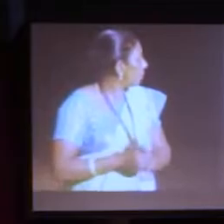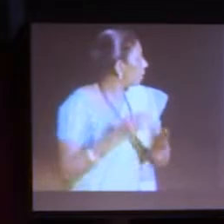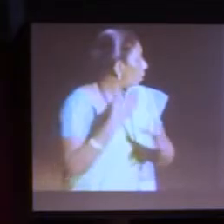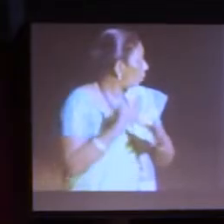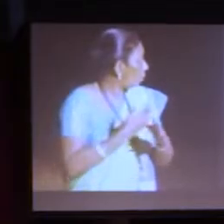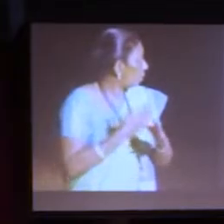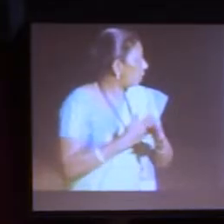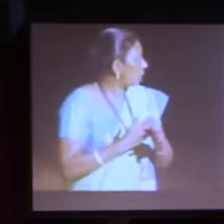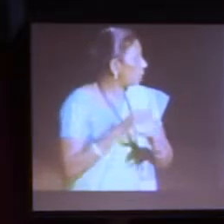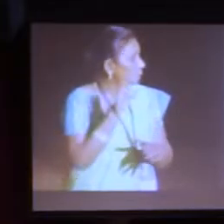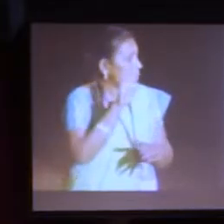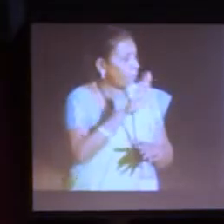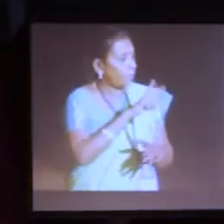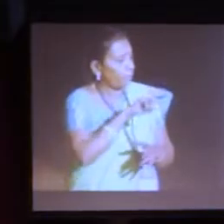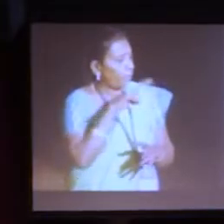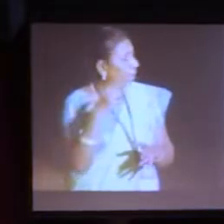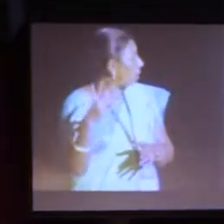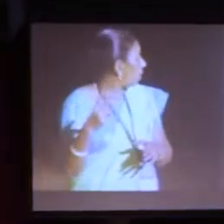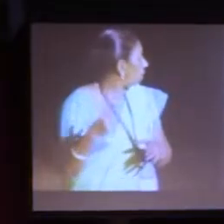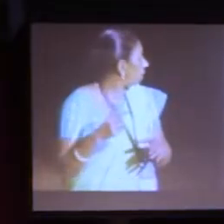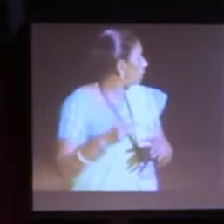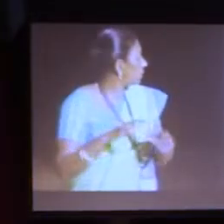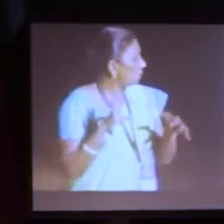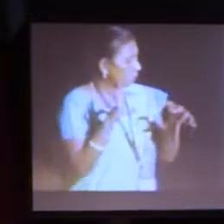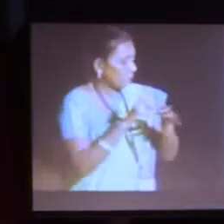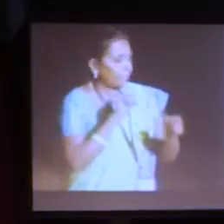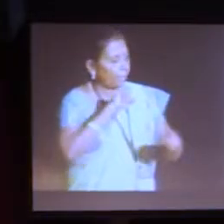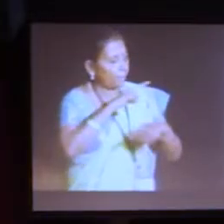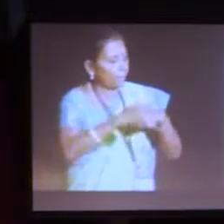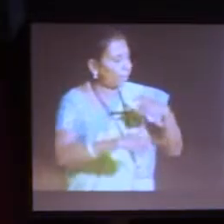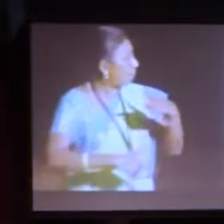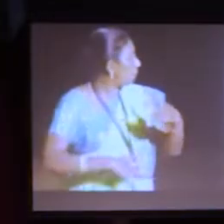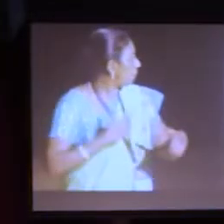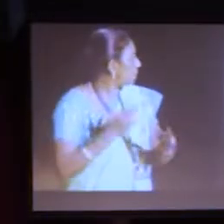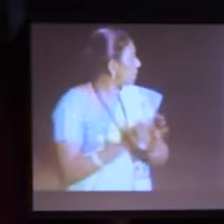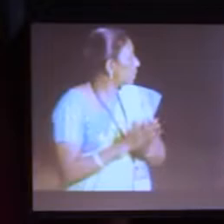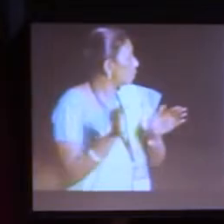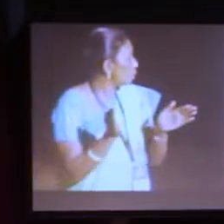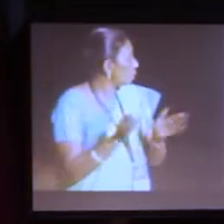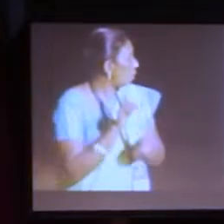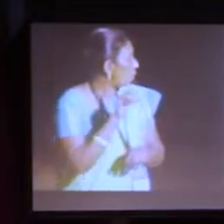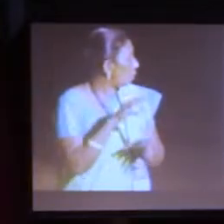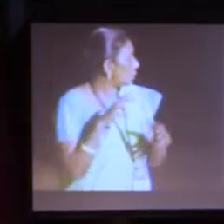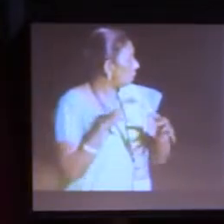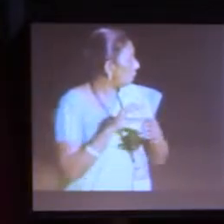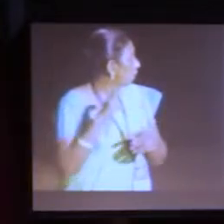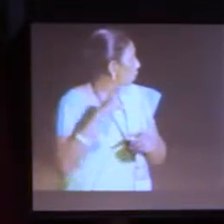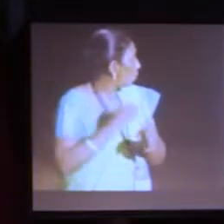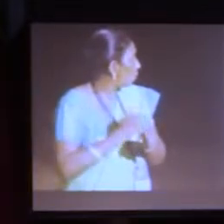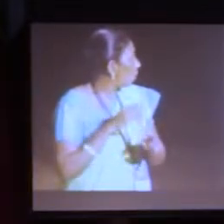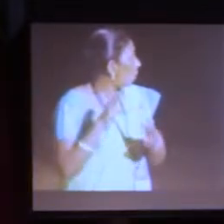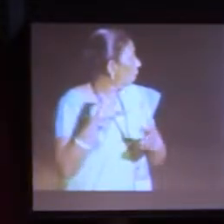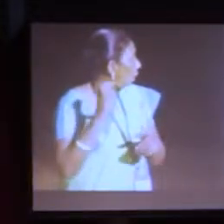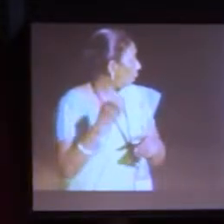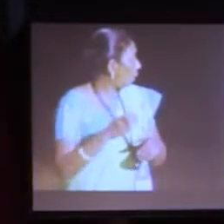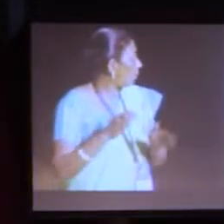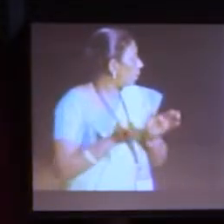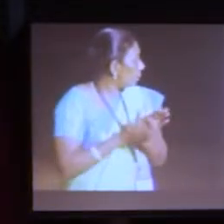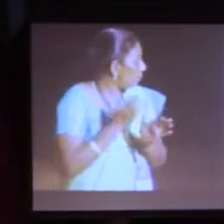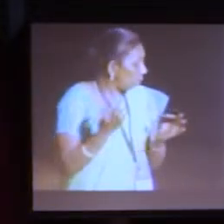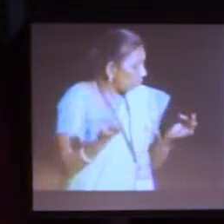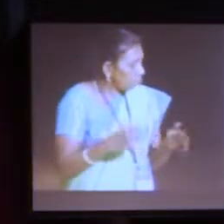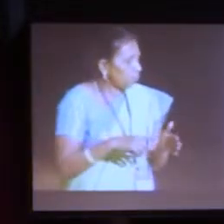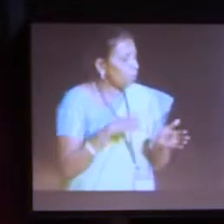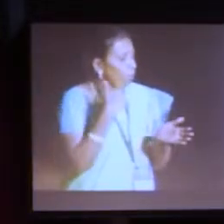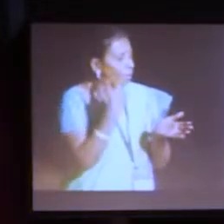working with 5 other tech companies, small ones like Google, Facebook, Amazon, Apple, to